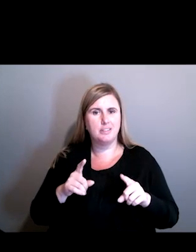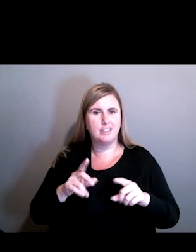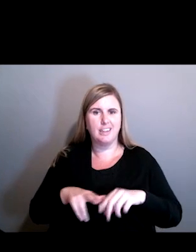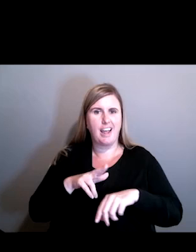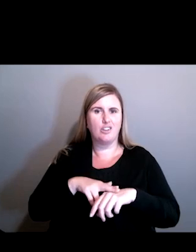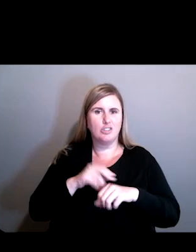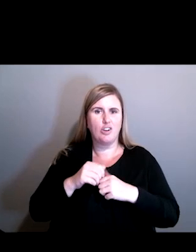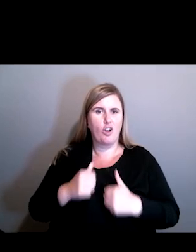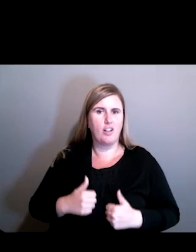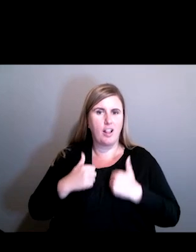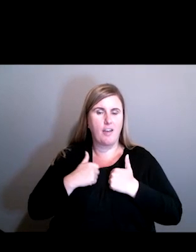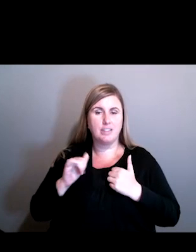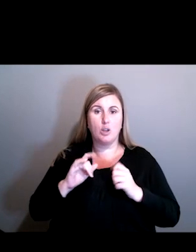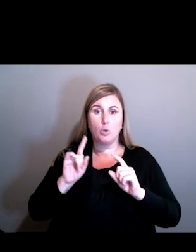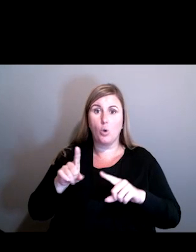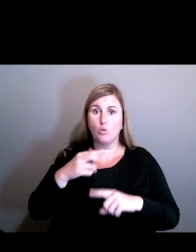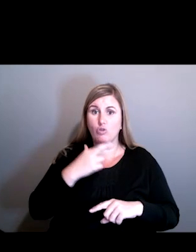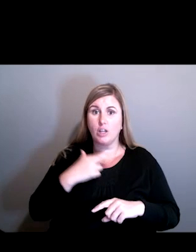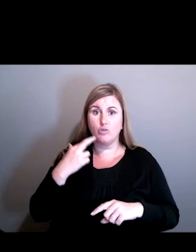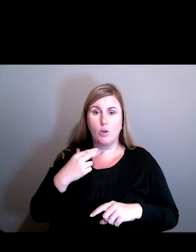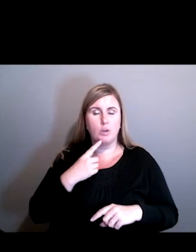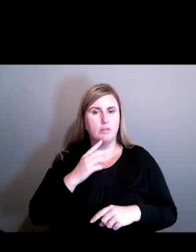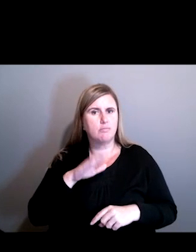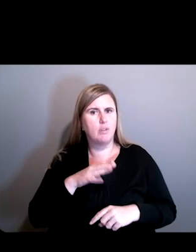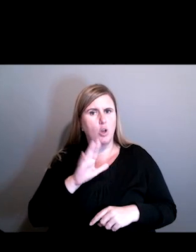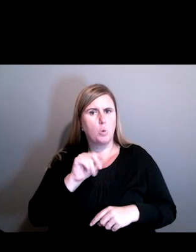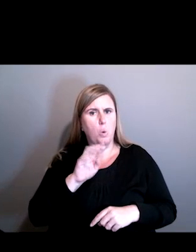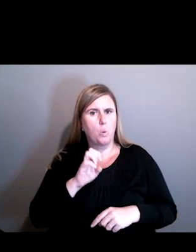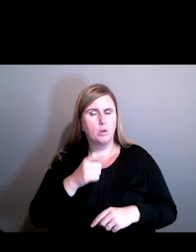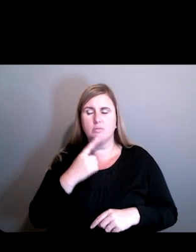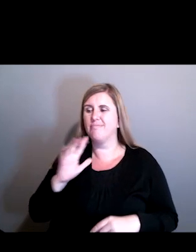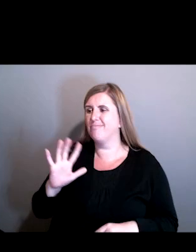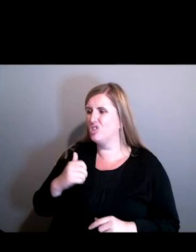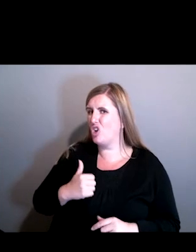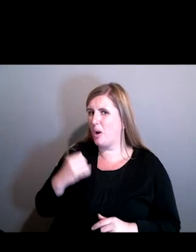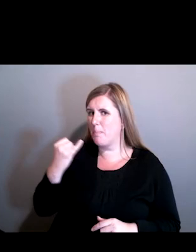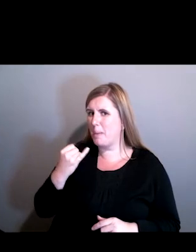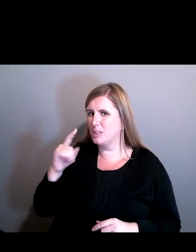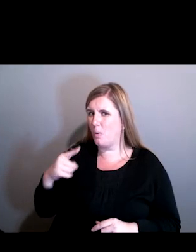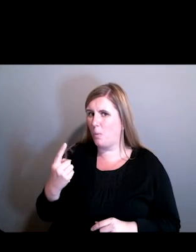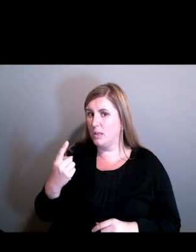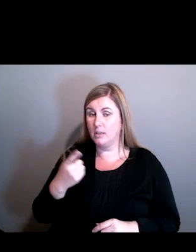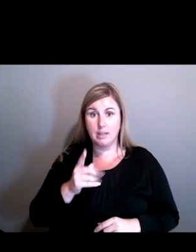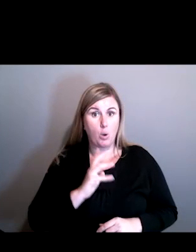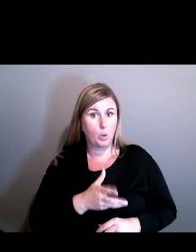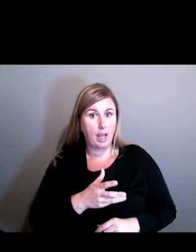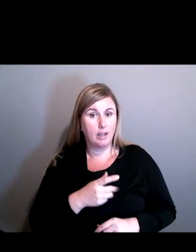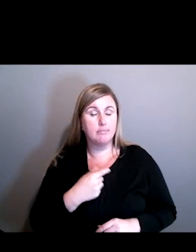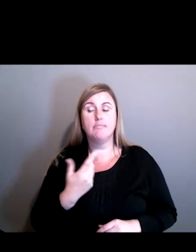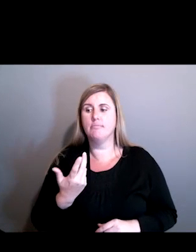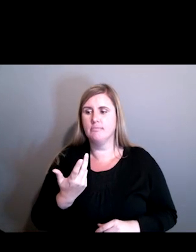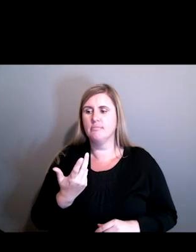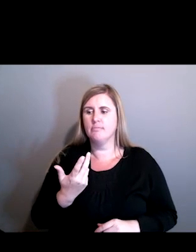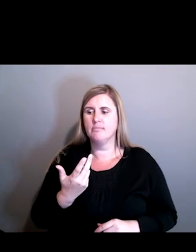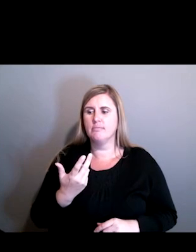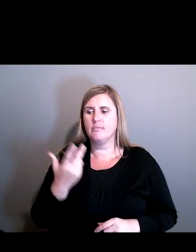in our lives. Like if you go to a restaurant and you ask for a Coke, they say, sorry, we have Pepsi. Is that okay? So an alternative is offered in